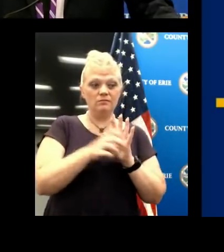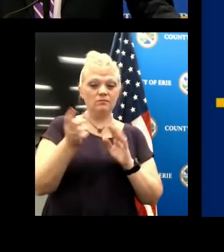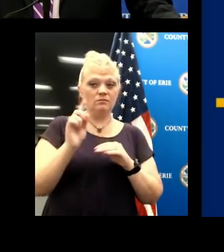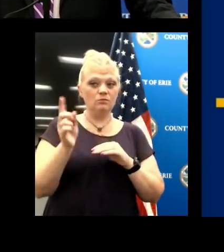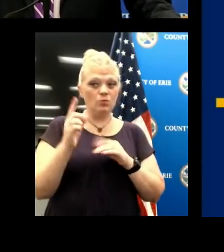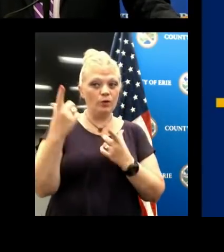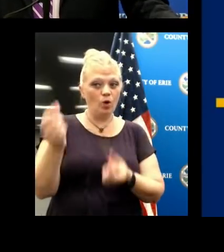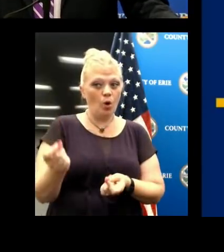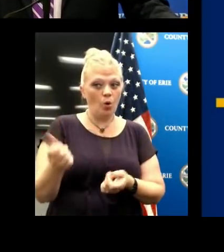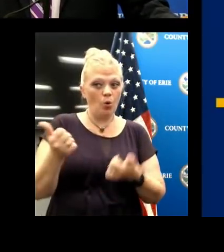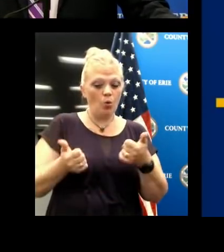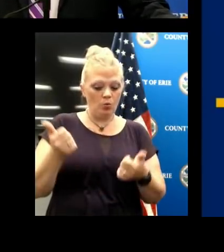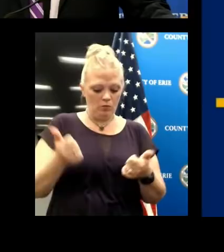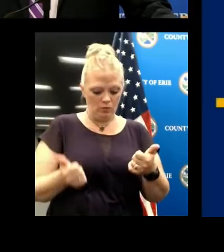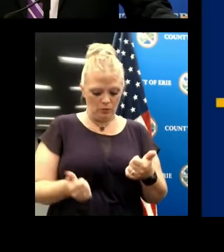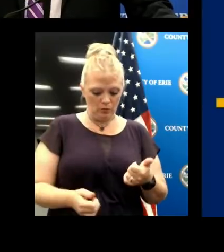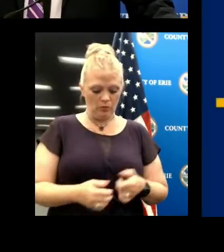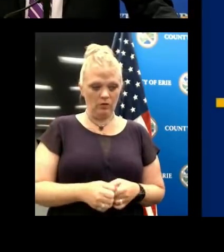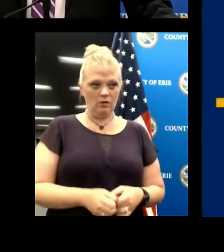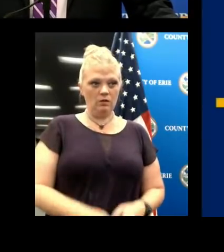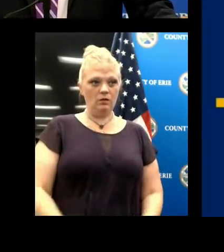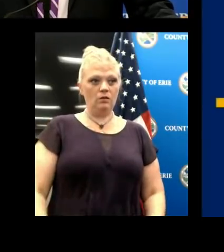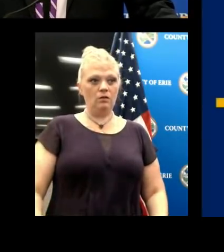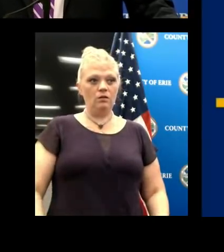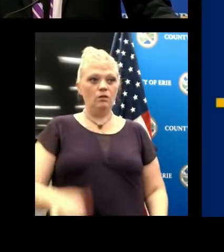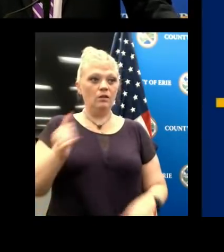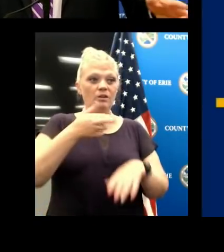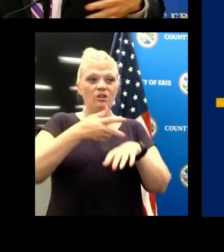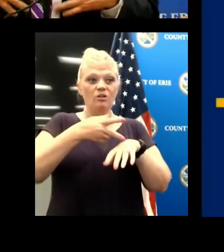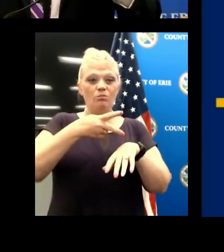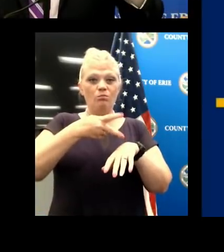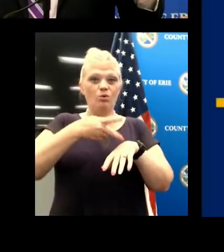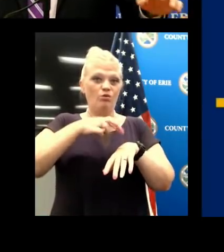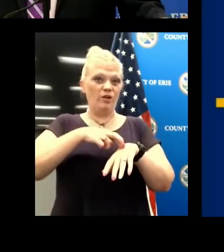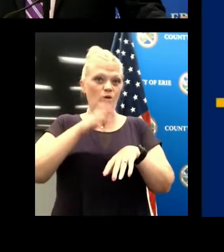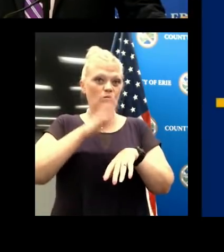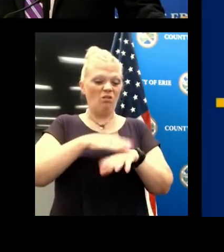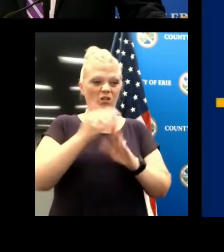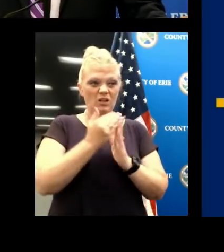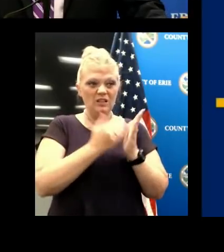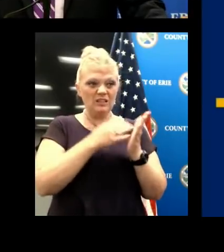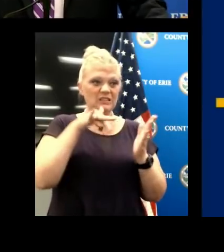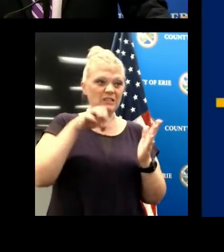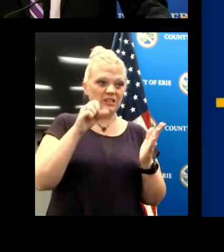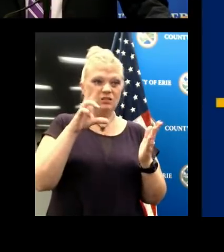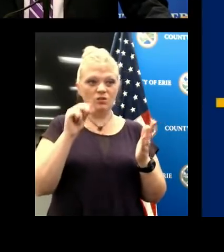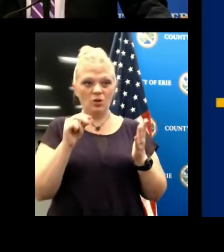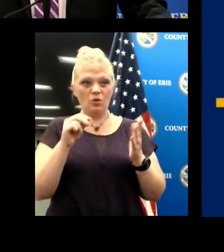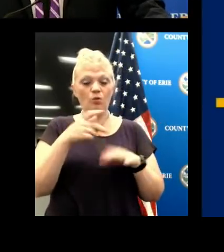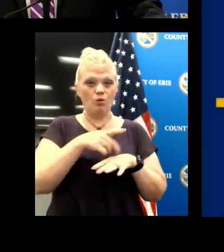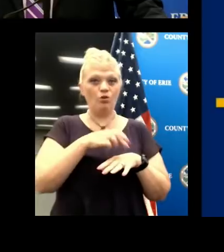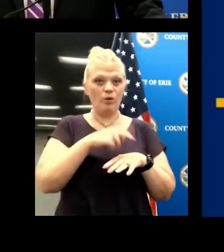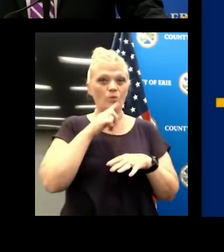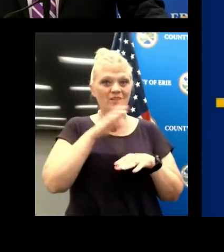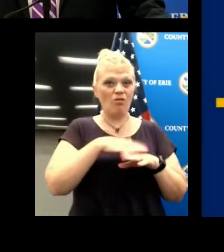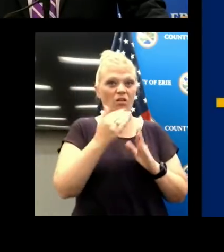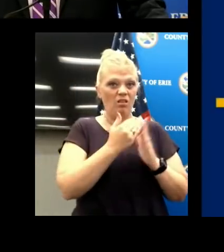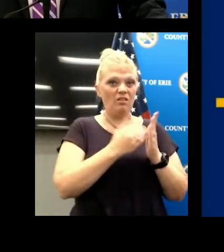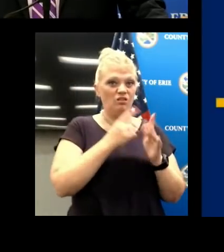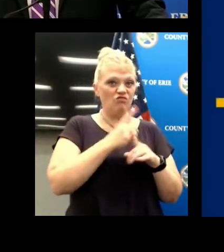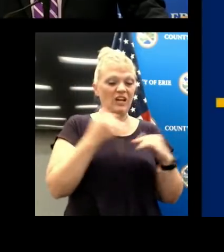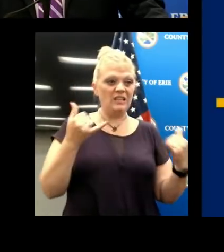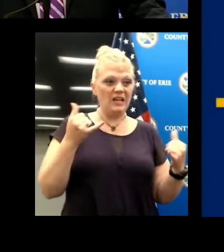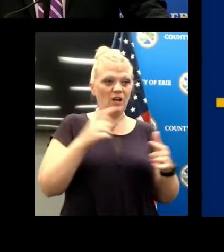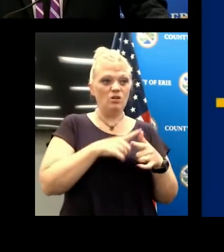going, if it's like the Commonwealth, like Puerto Rico, is on the list or not. Puerto Rico is on the list right now. So